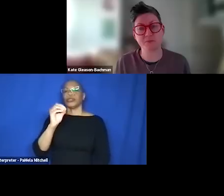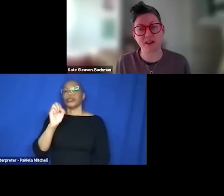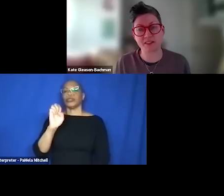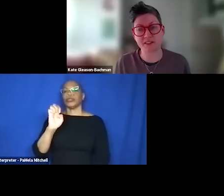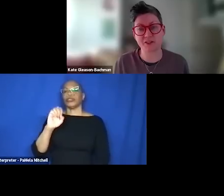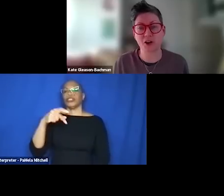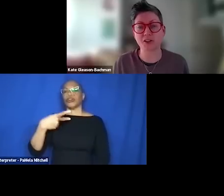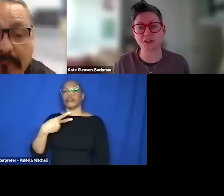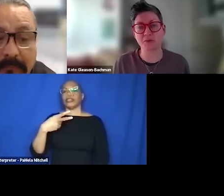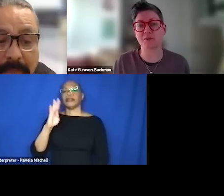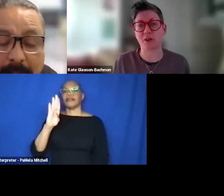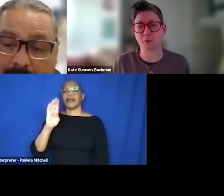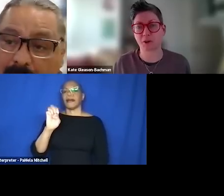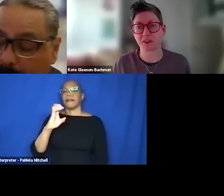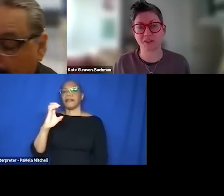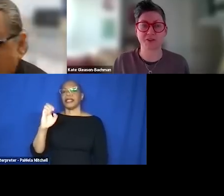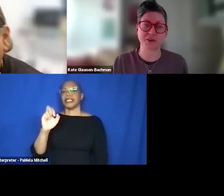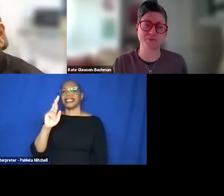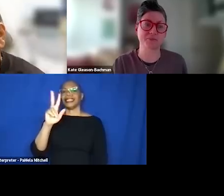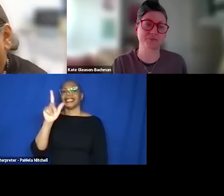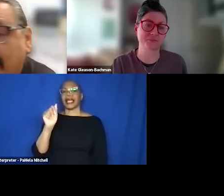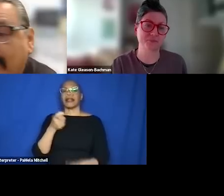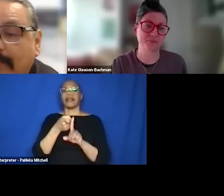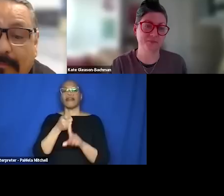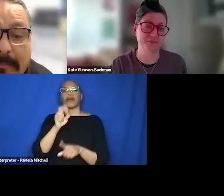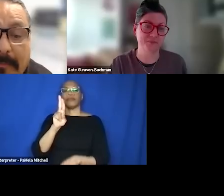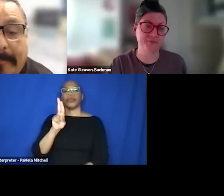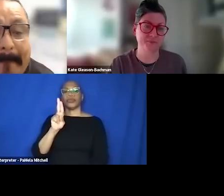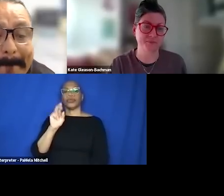USC Street Medicine to talk a little bit about the work that they're doing.